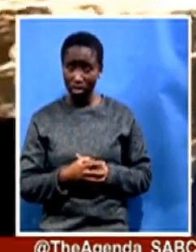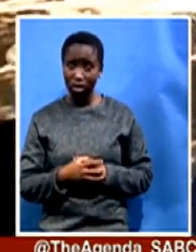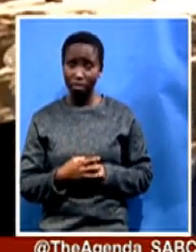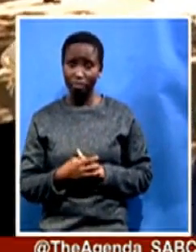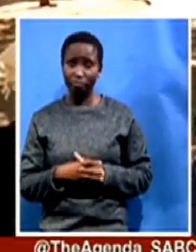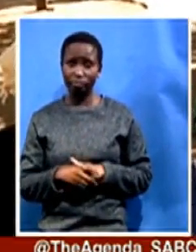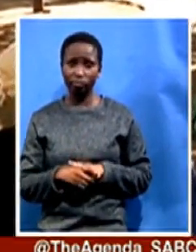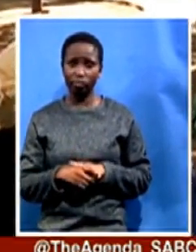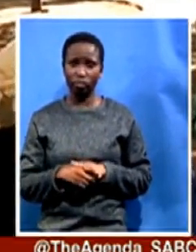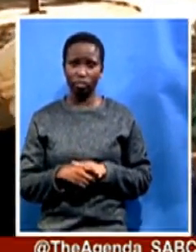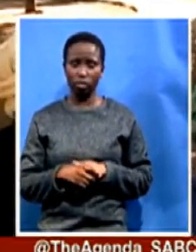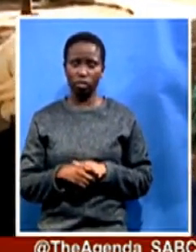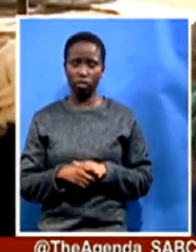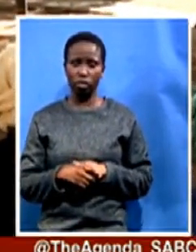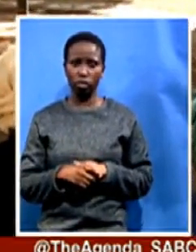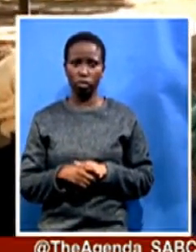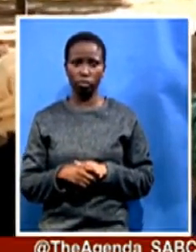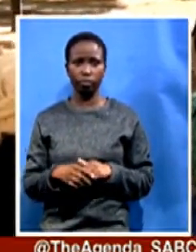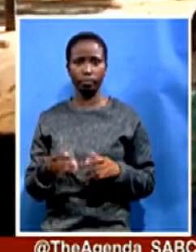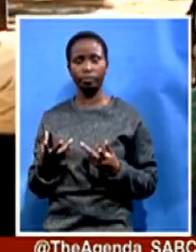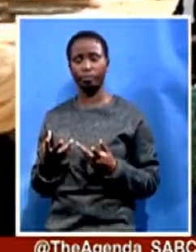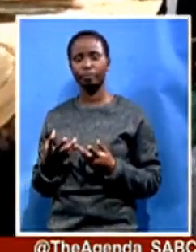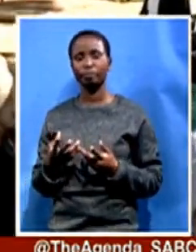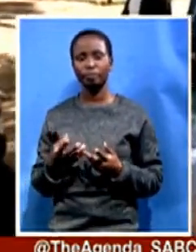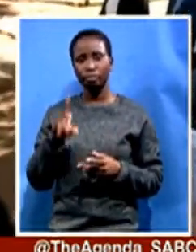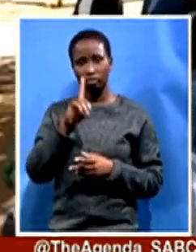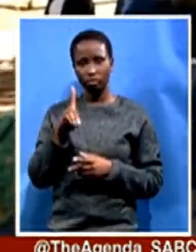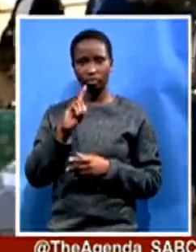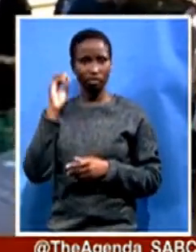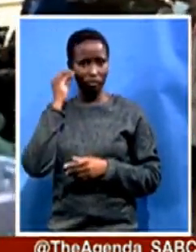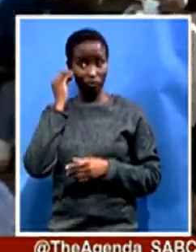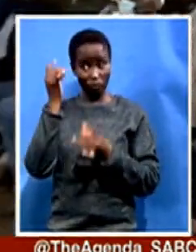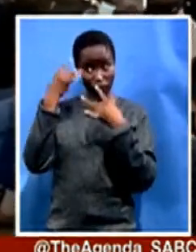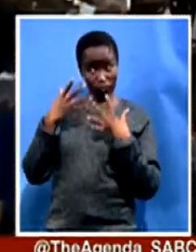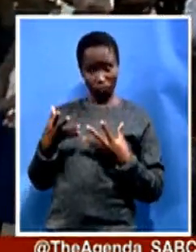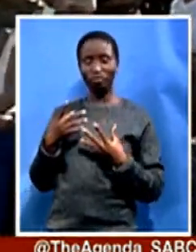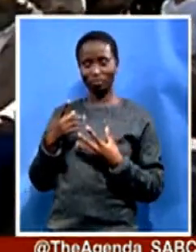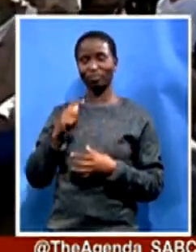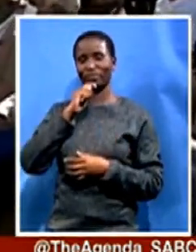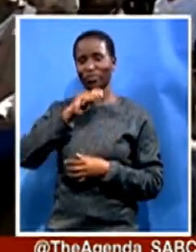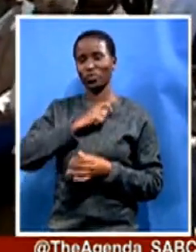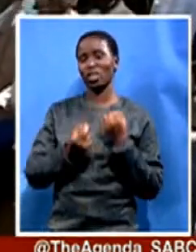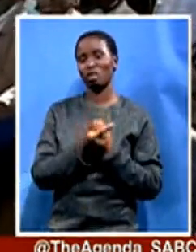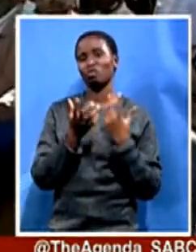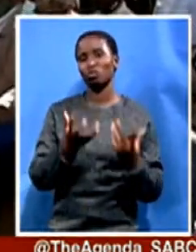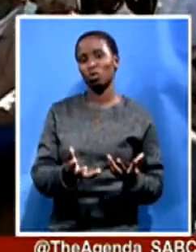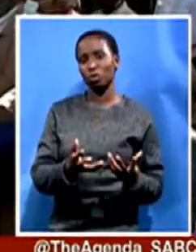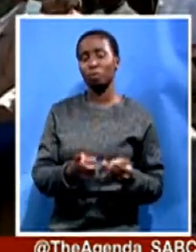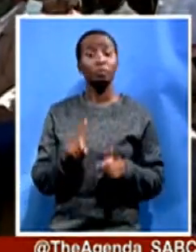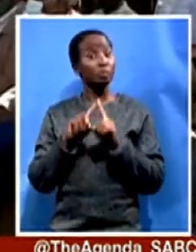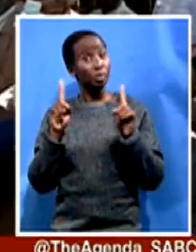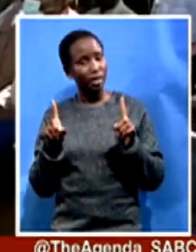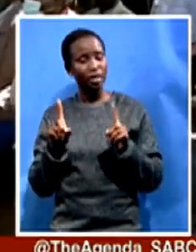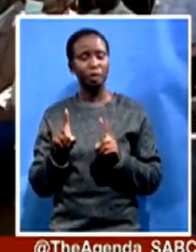Desiree, the information that you are giving me is indeed correct, but according to the Zulu cultural